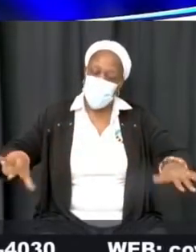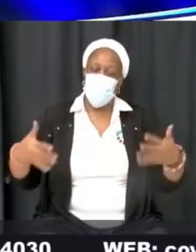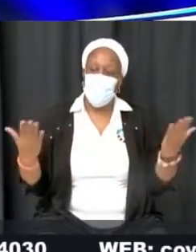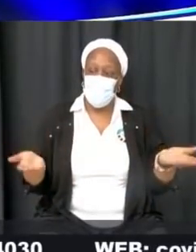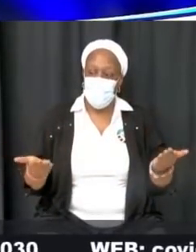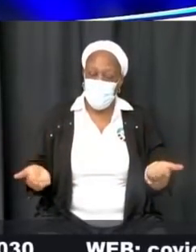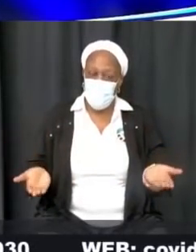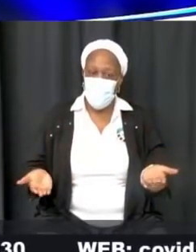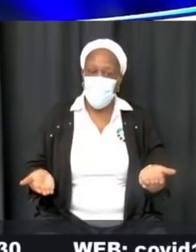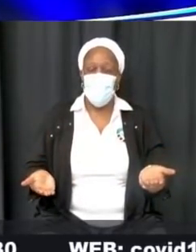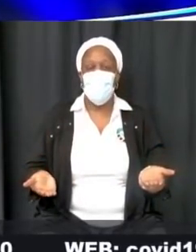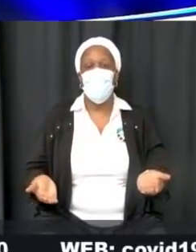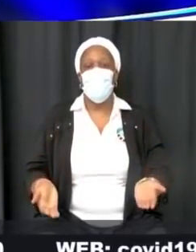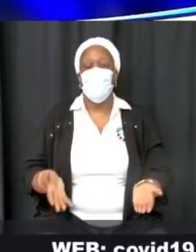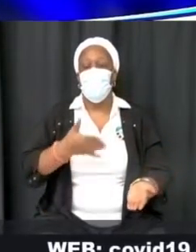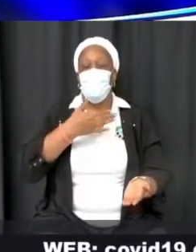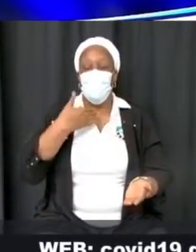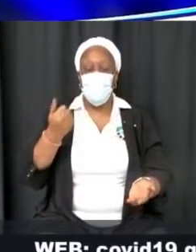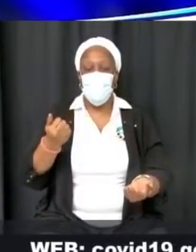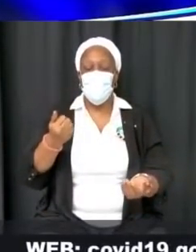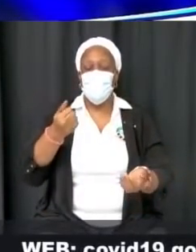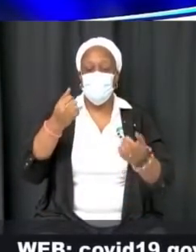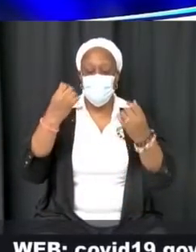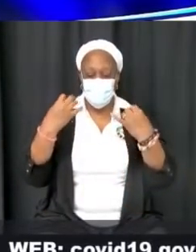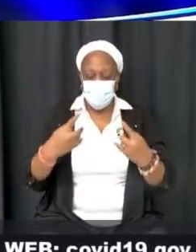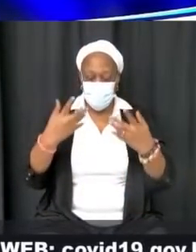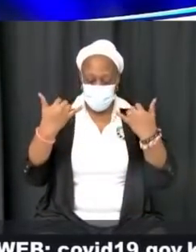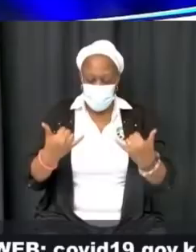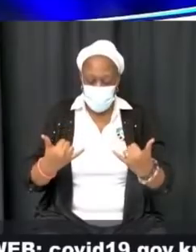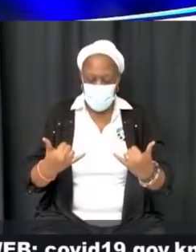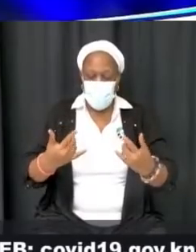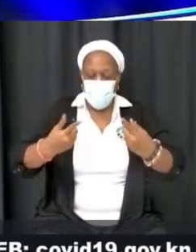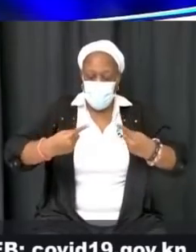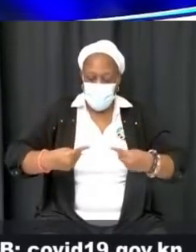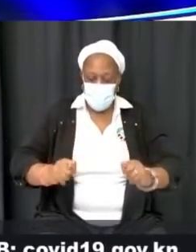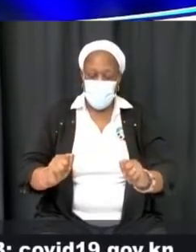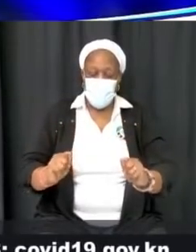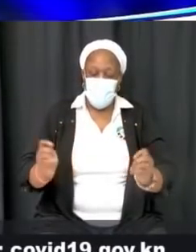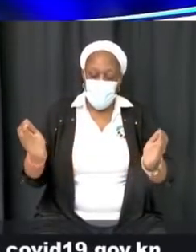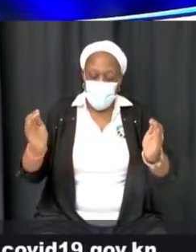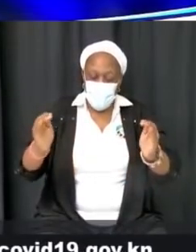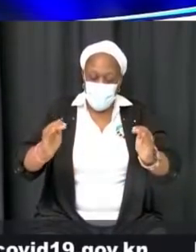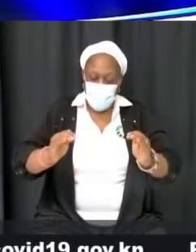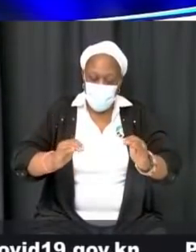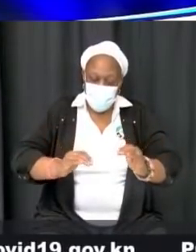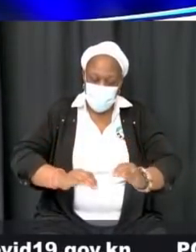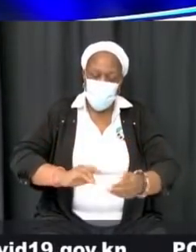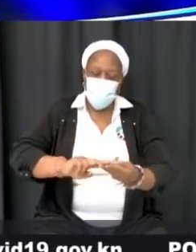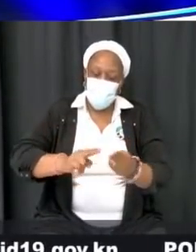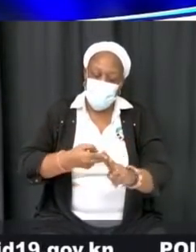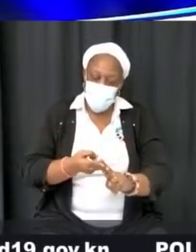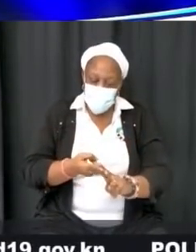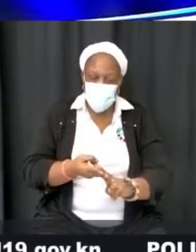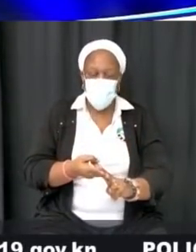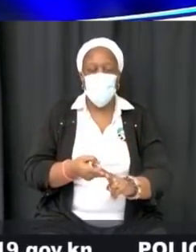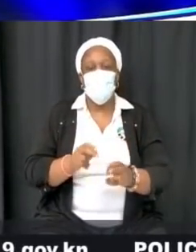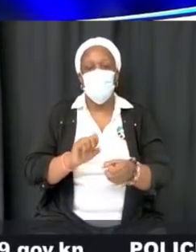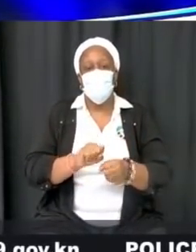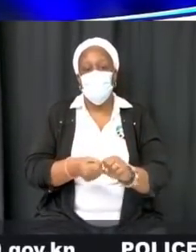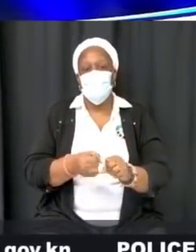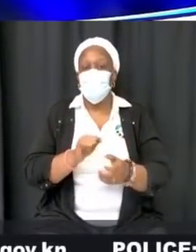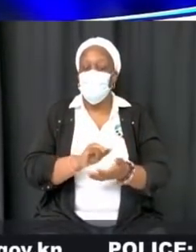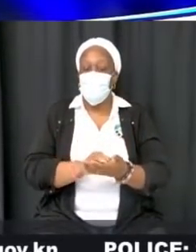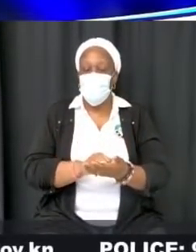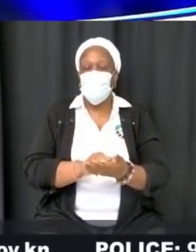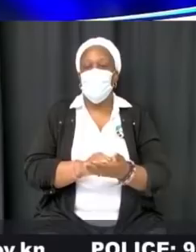be able to bring down our numbers and get our curve back down to the lowest level. Yes, indeed, we are also reviewing all